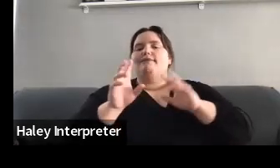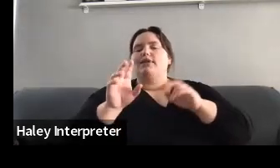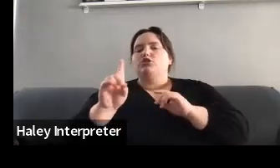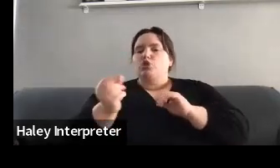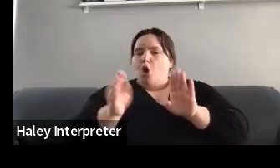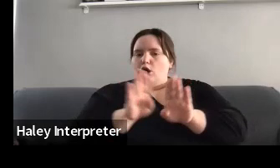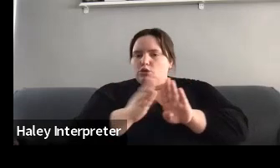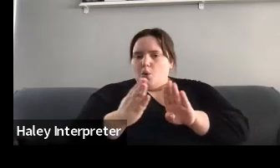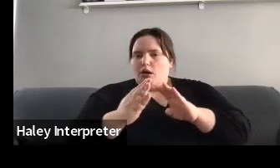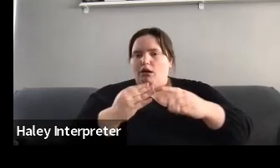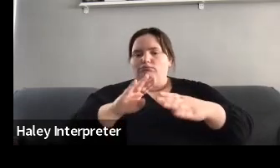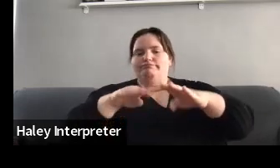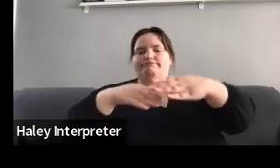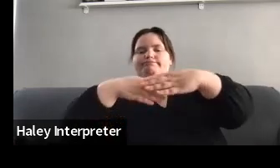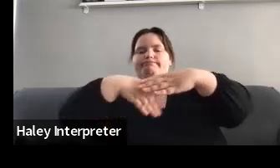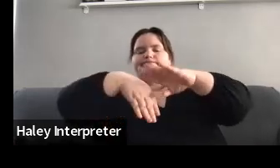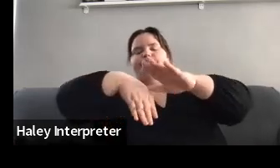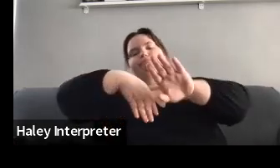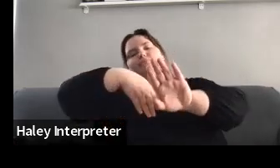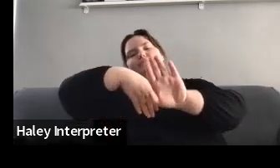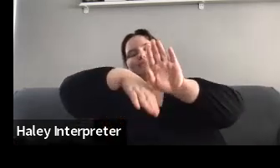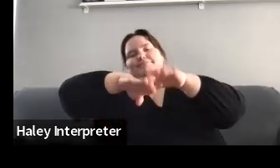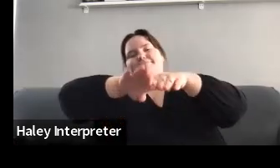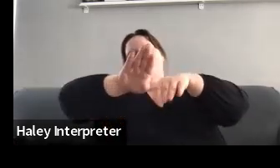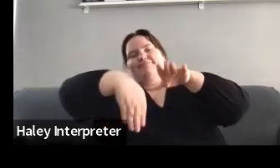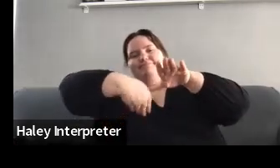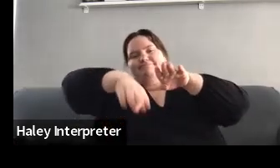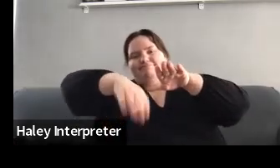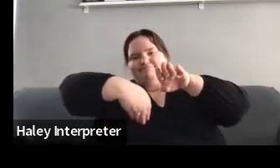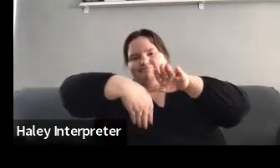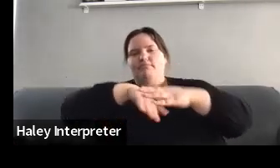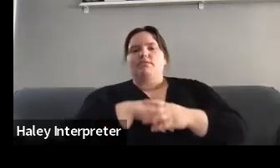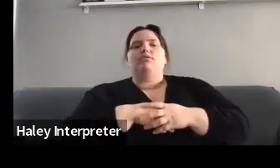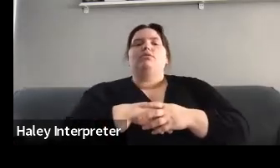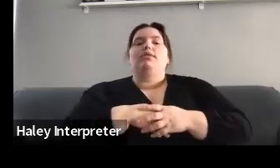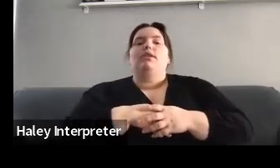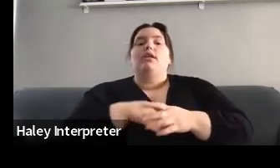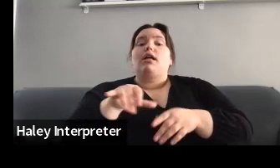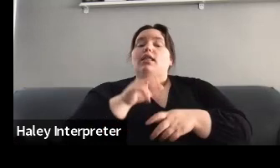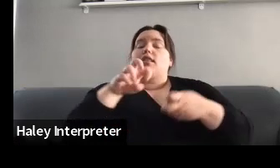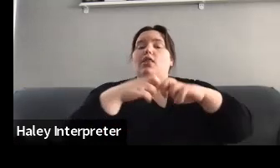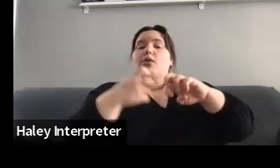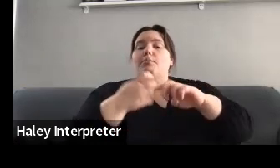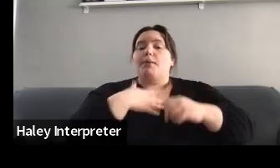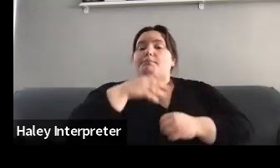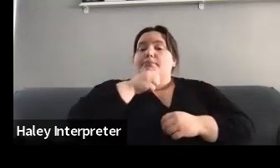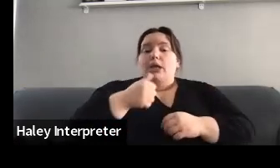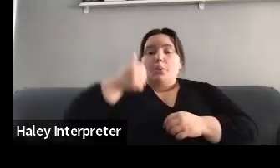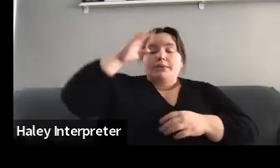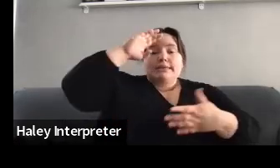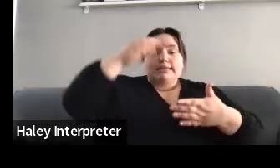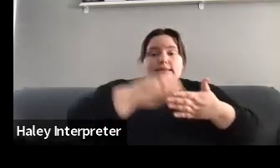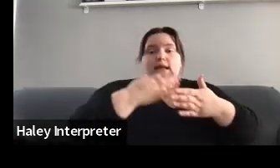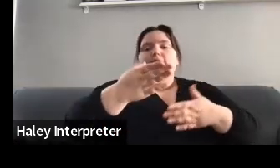And the other issue is my oldest son is autistic and he's in charge of,